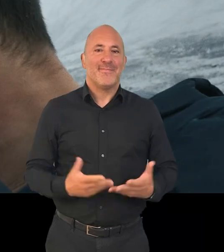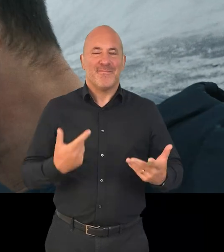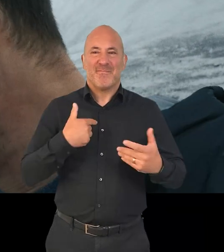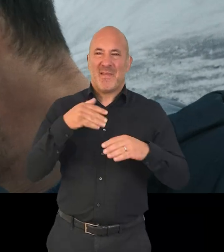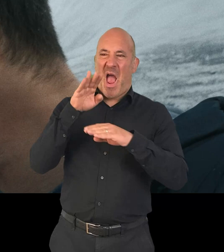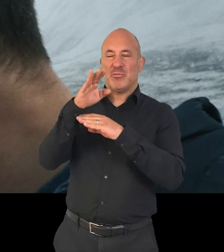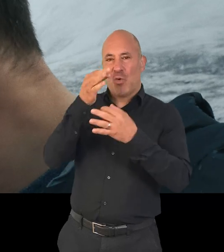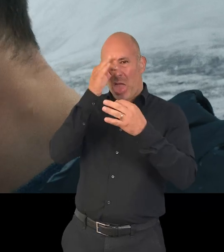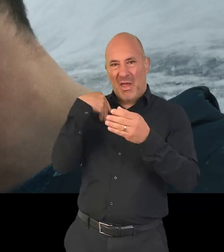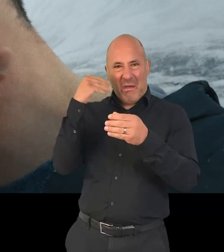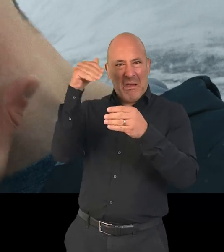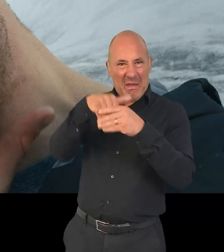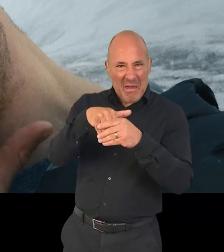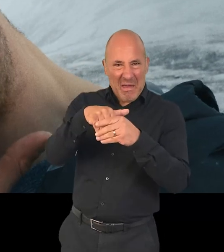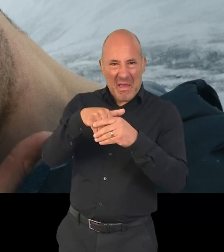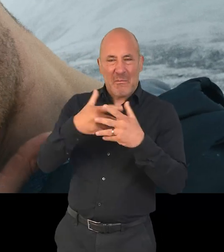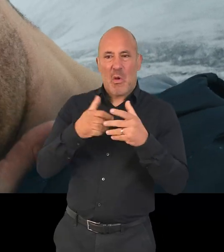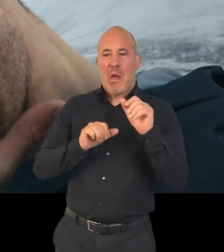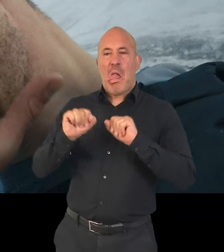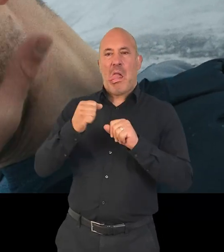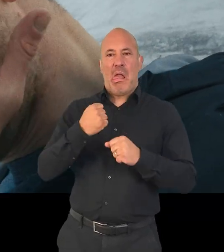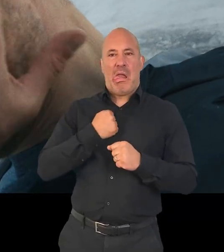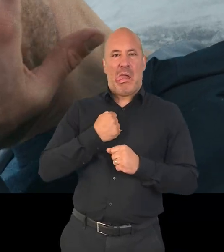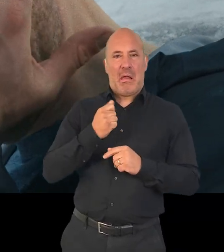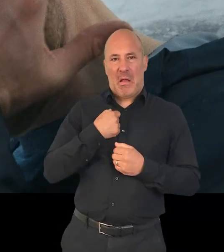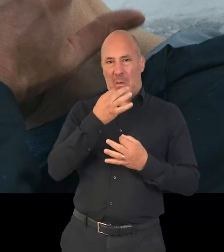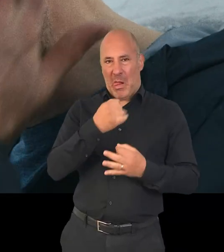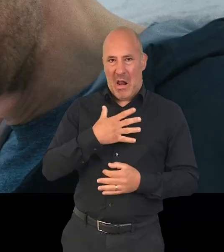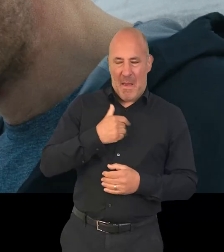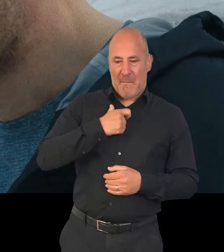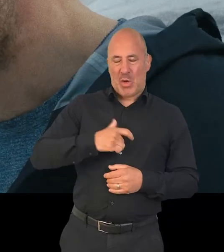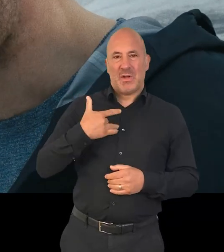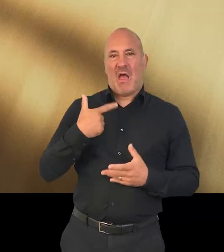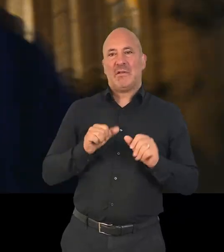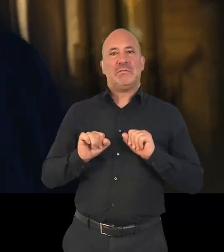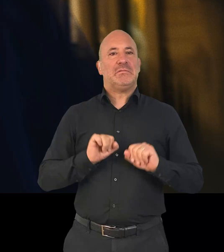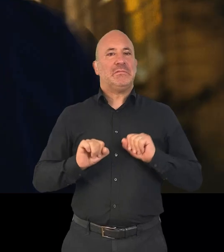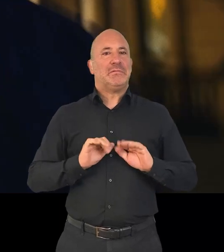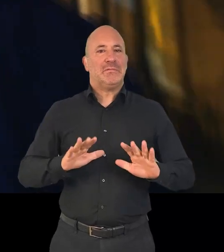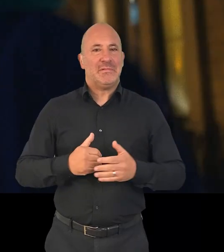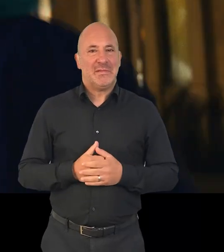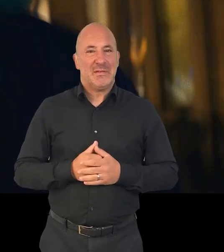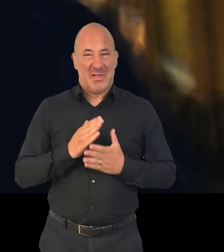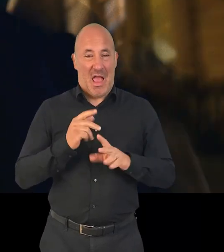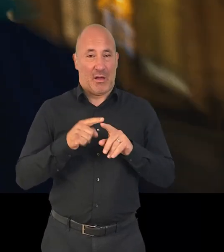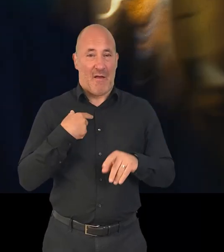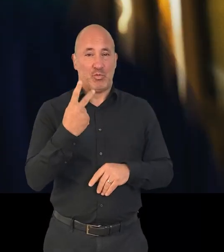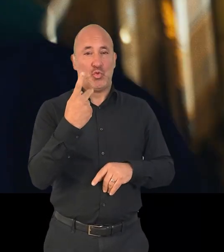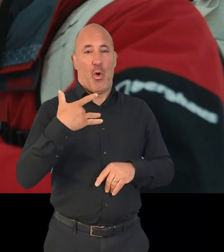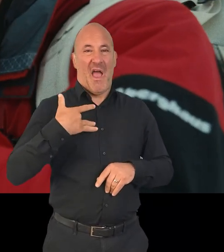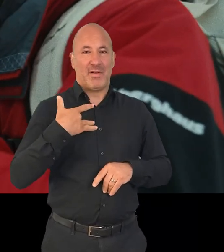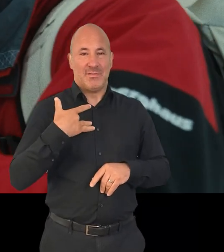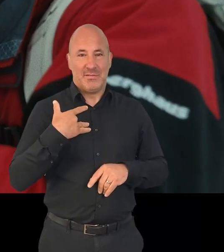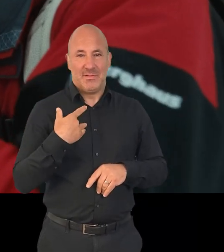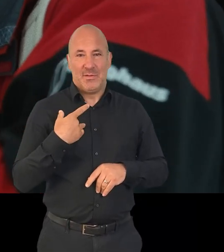When I'd moved into the outdoors world, I'd become much more guarded about my sexuality and about my personal life. For a while, I was certainly living